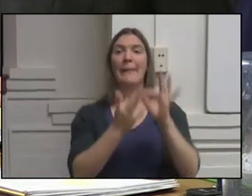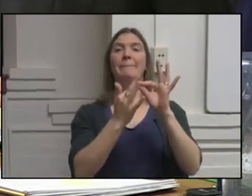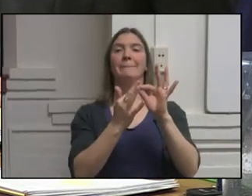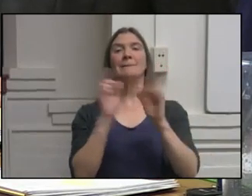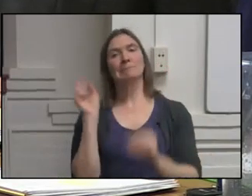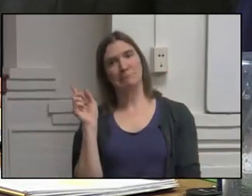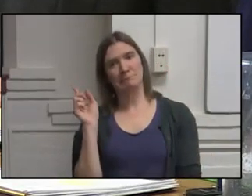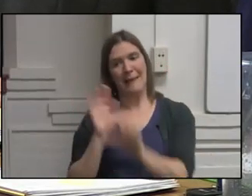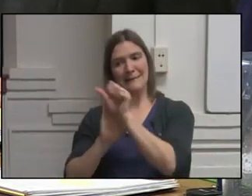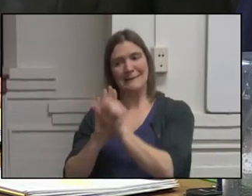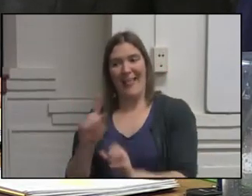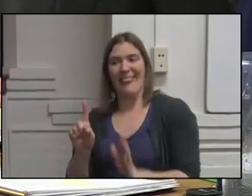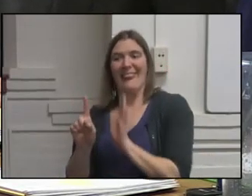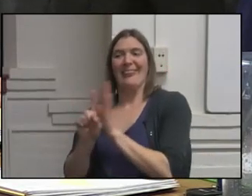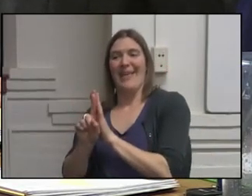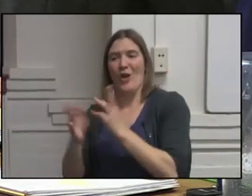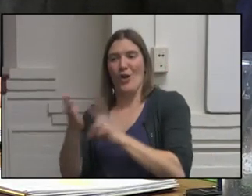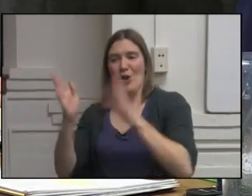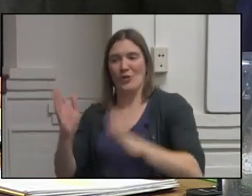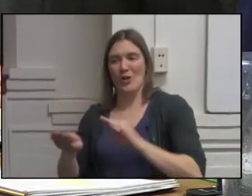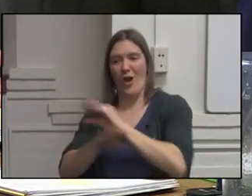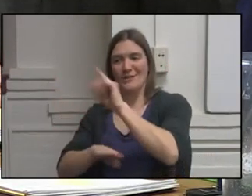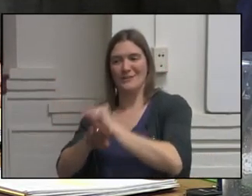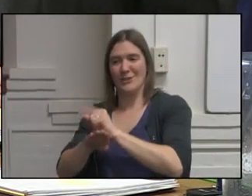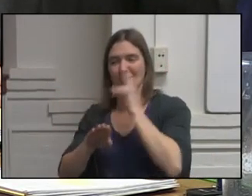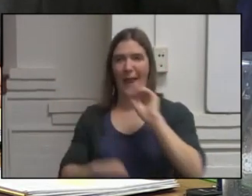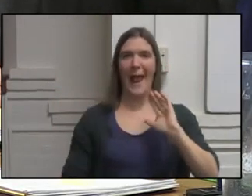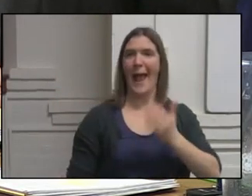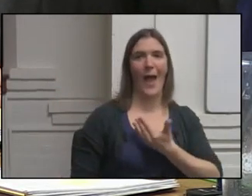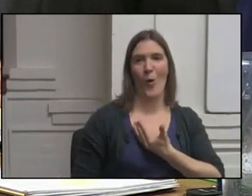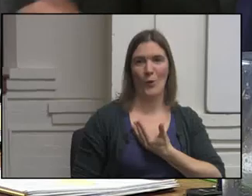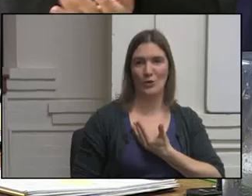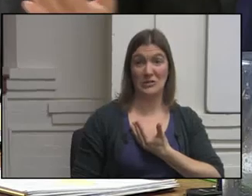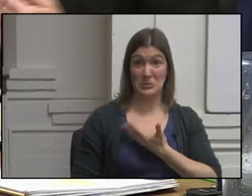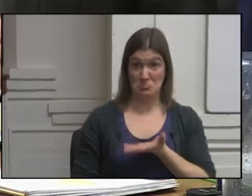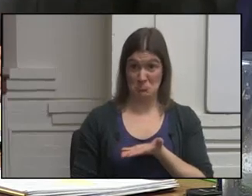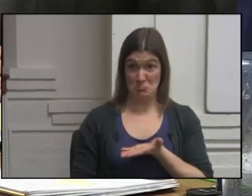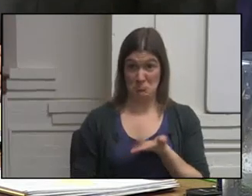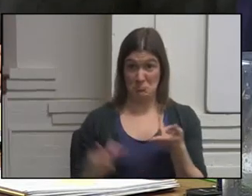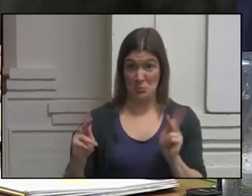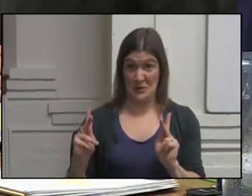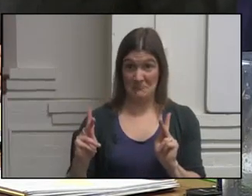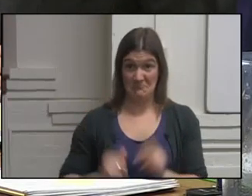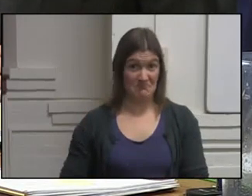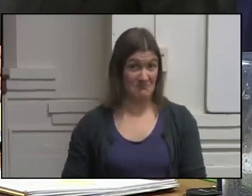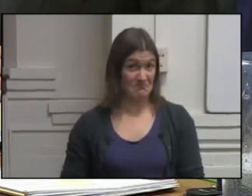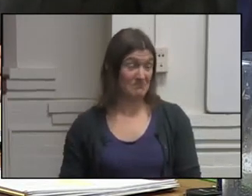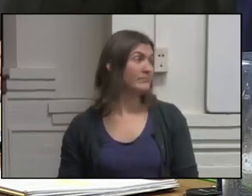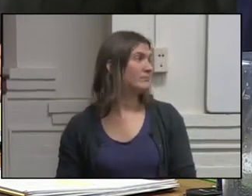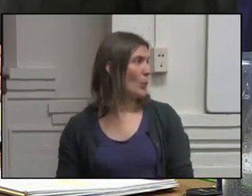that this will be the state's pre-approved contractor rather than one of the three town-approved contractors.